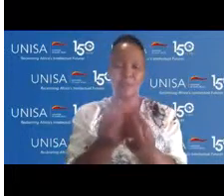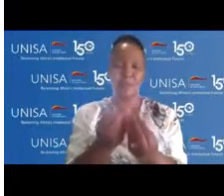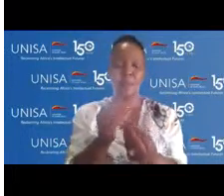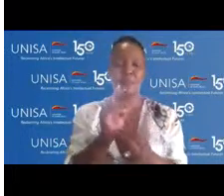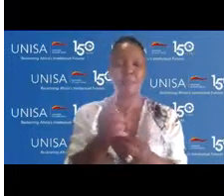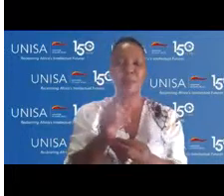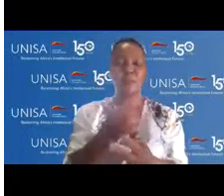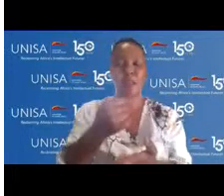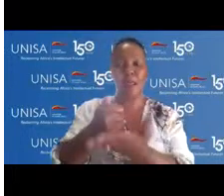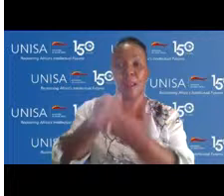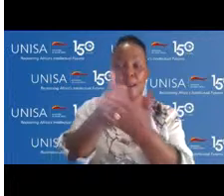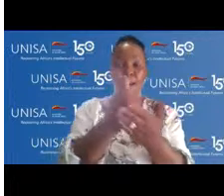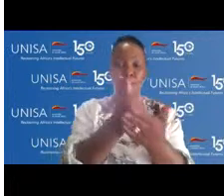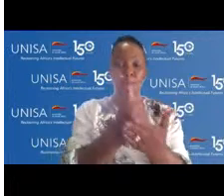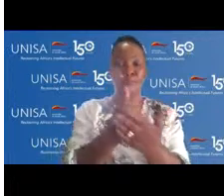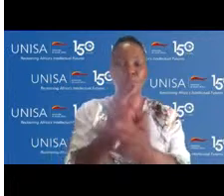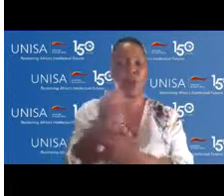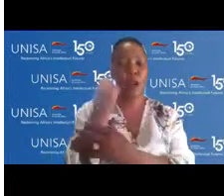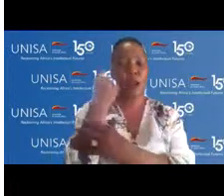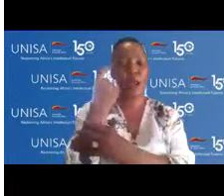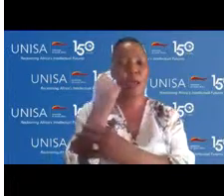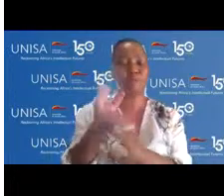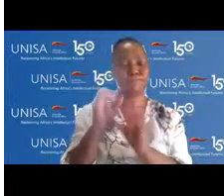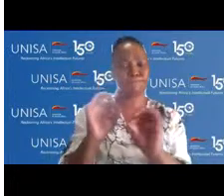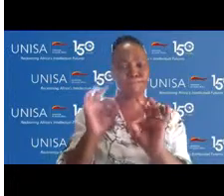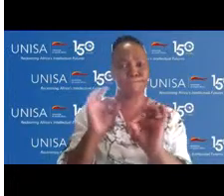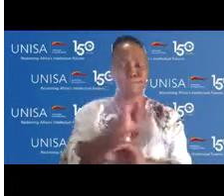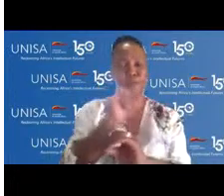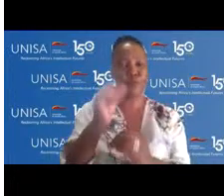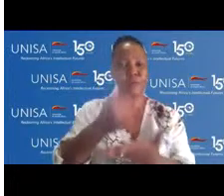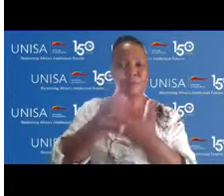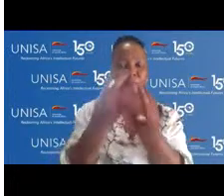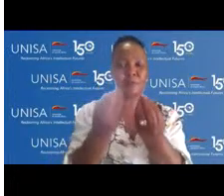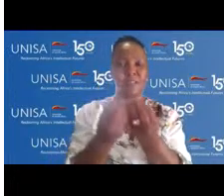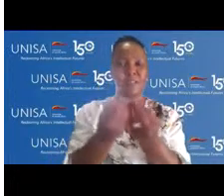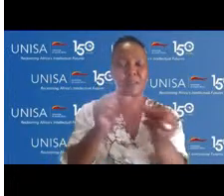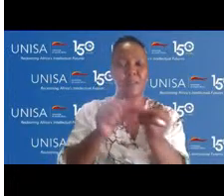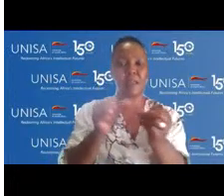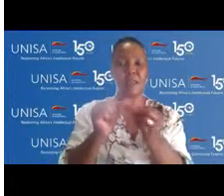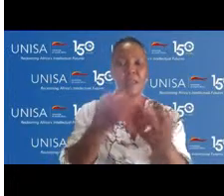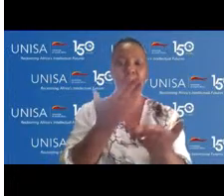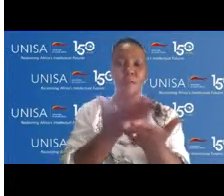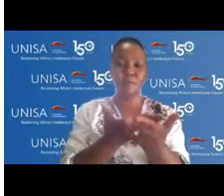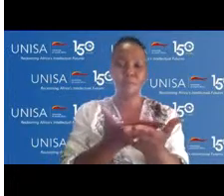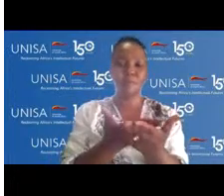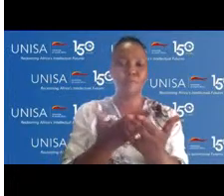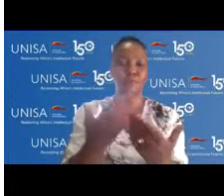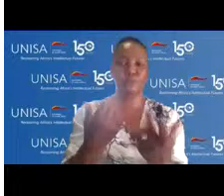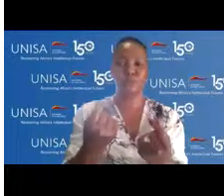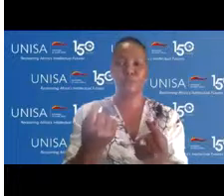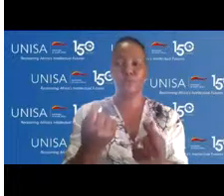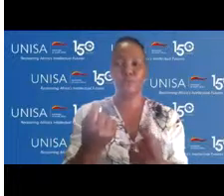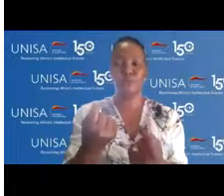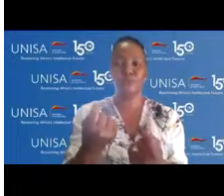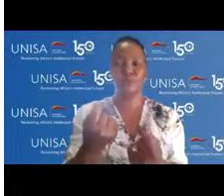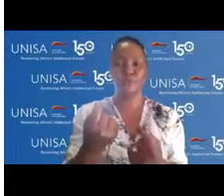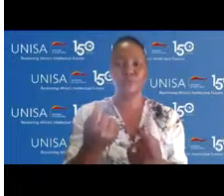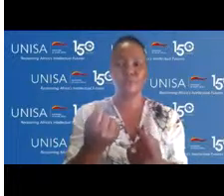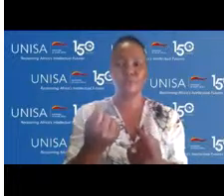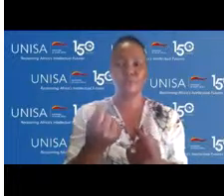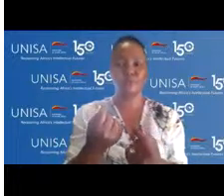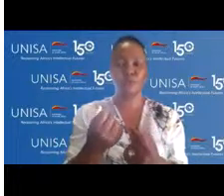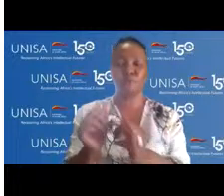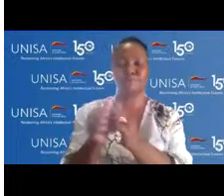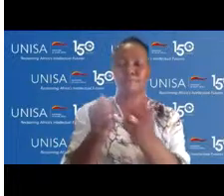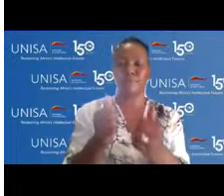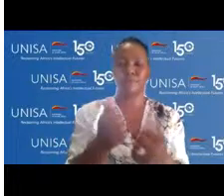you understand your device better, be able to sort of overcome those challenges that pop up, because